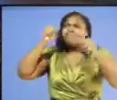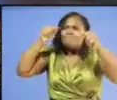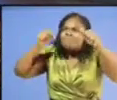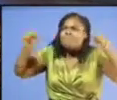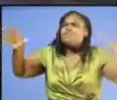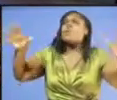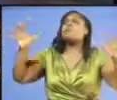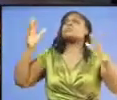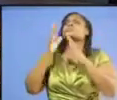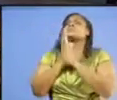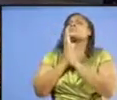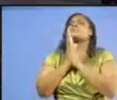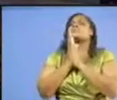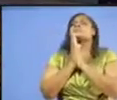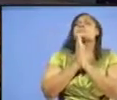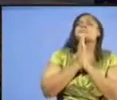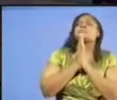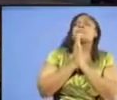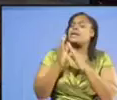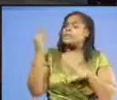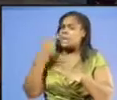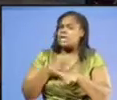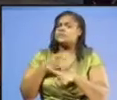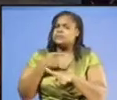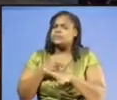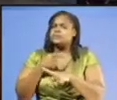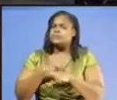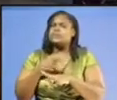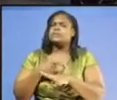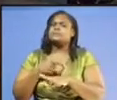roll. And there are times when